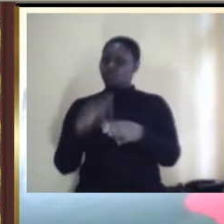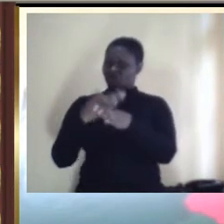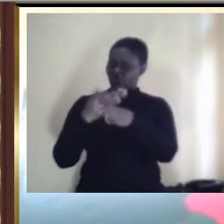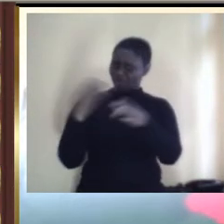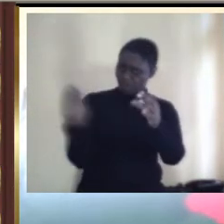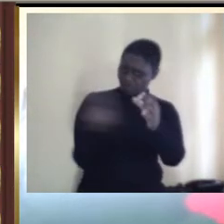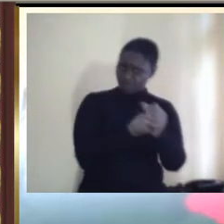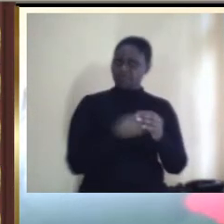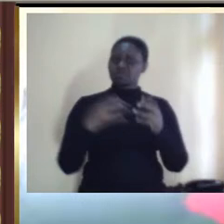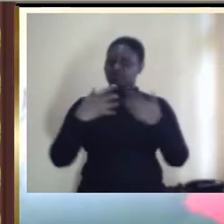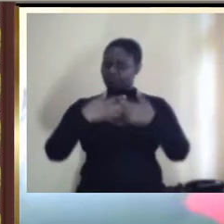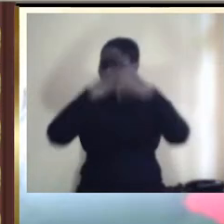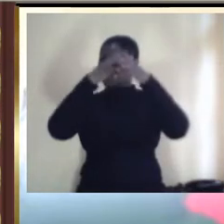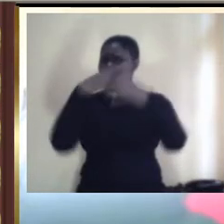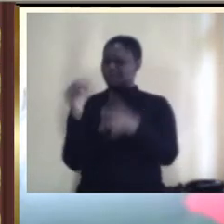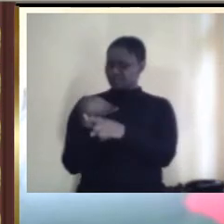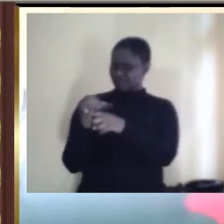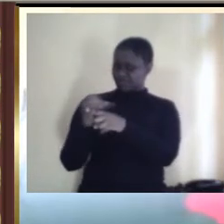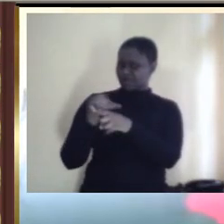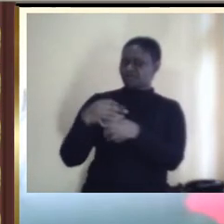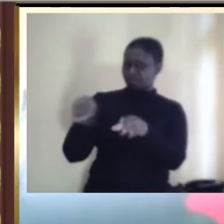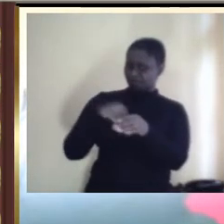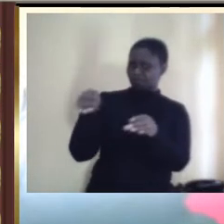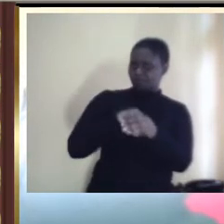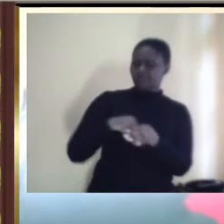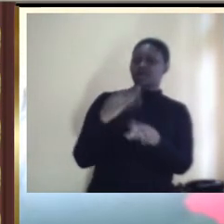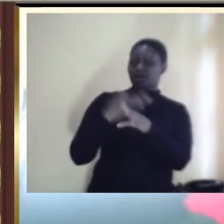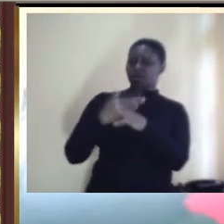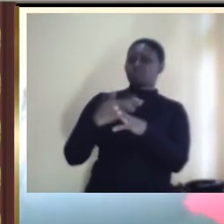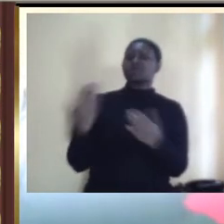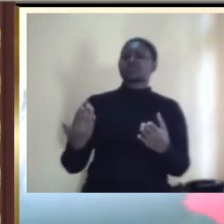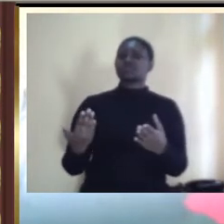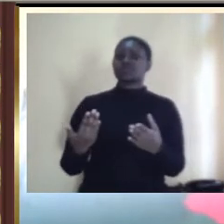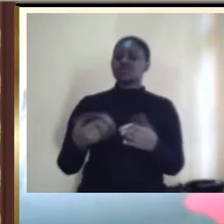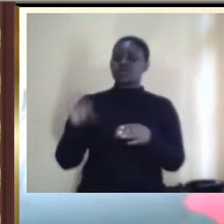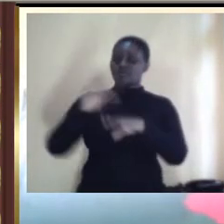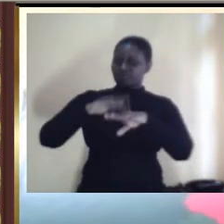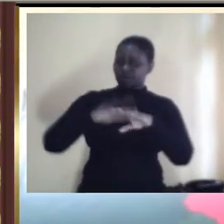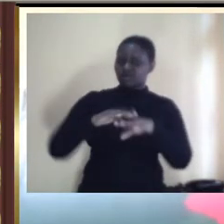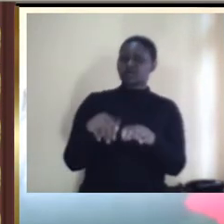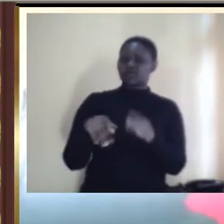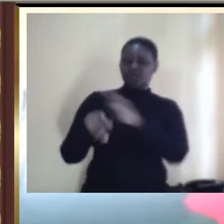establishment and rehabilitation of deep tanks that are working, we are working on